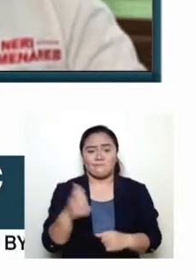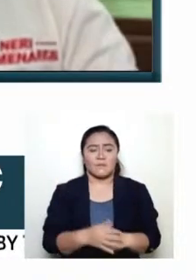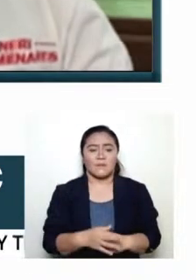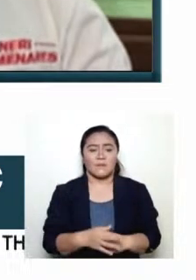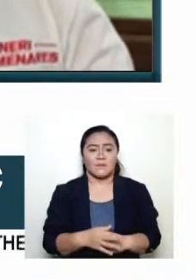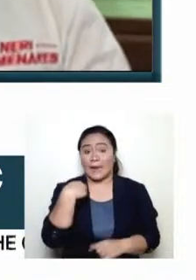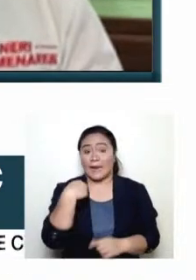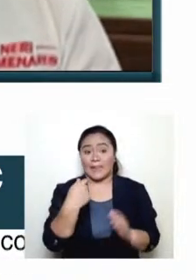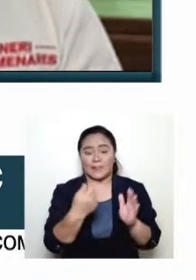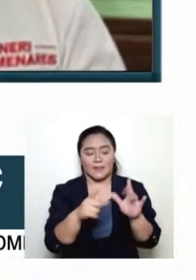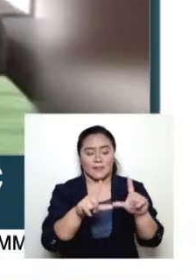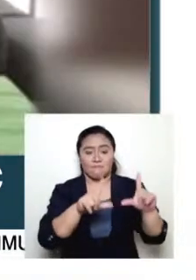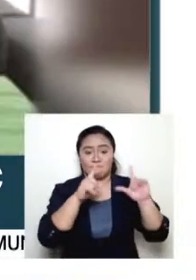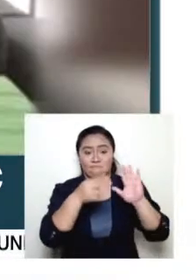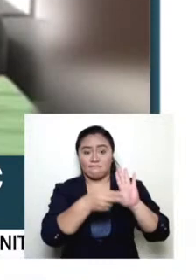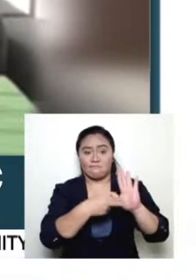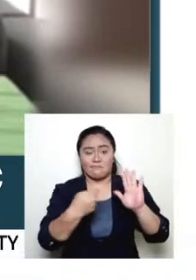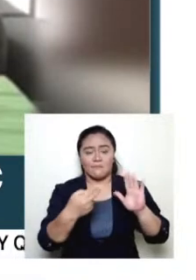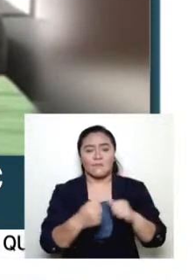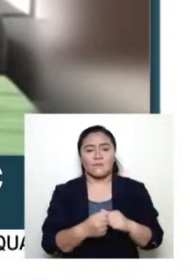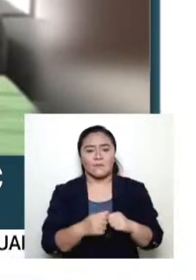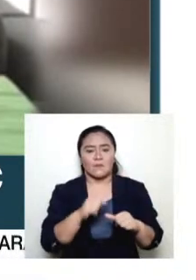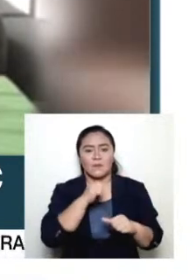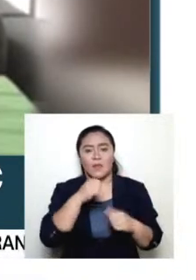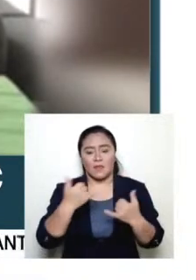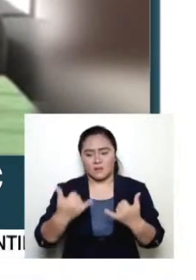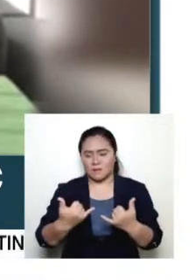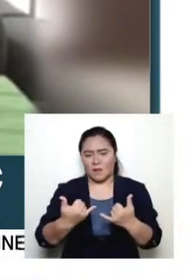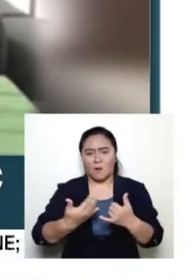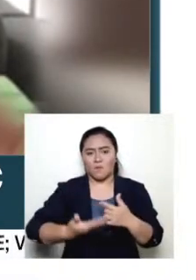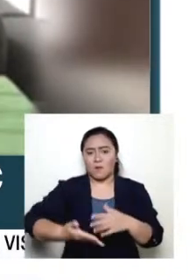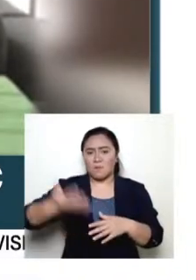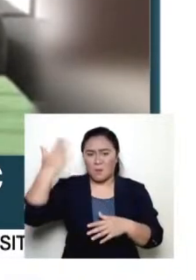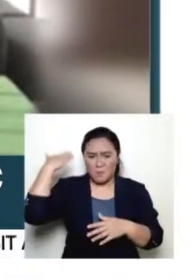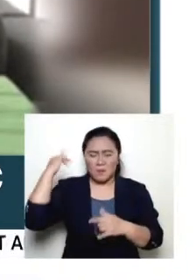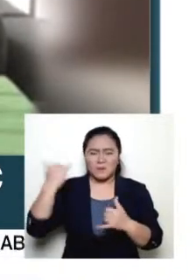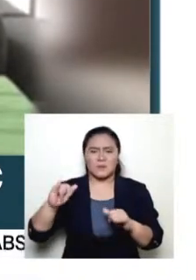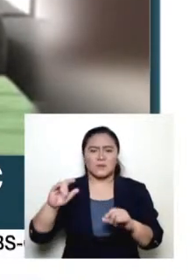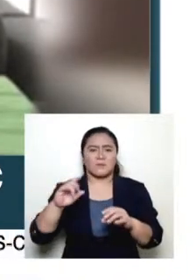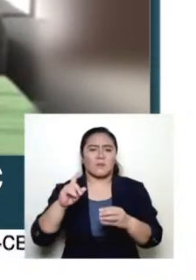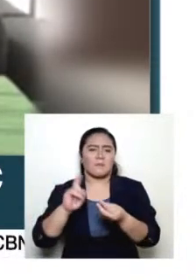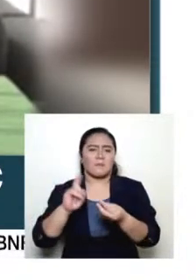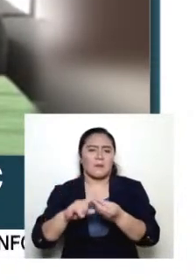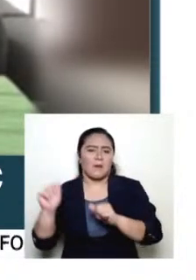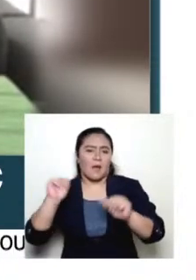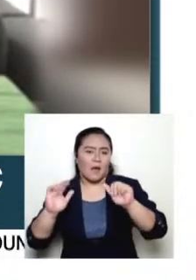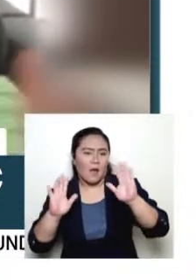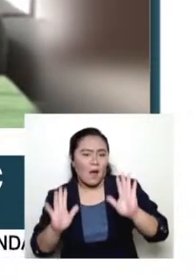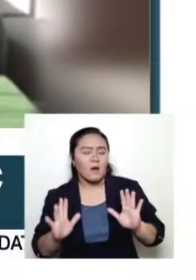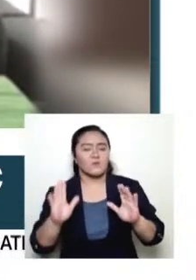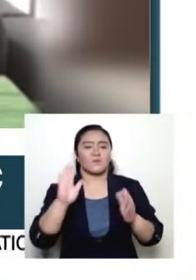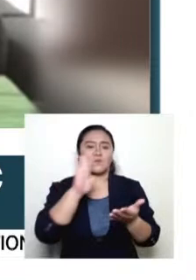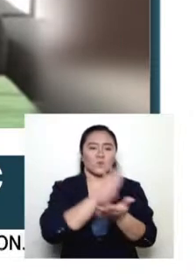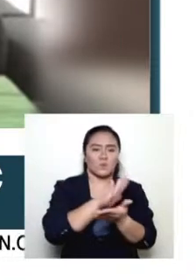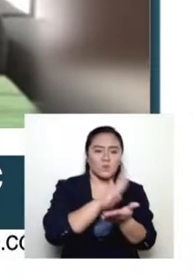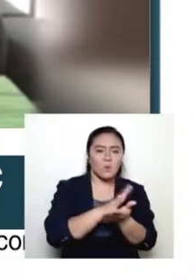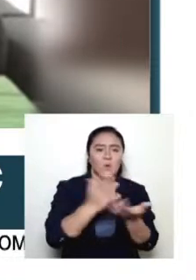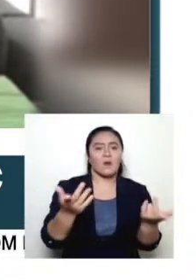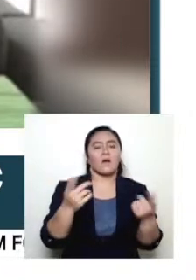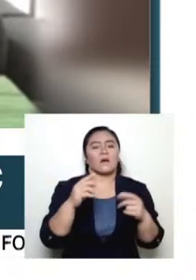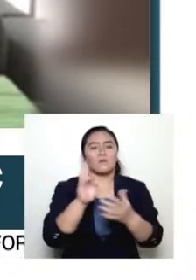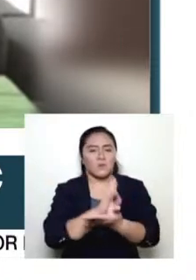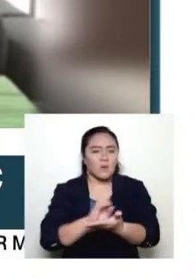been going on for some time now. Not just us in Makabayan, celebrities, universities, movie stars, even